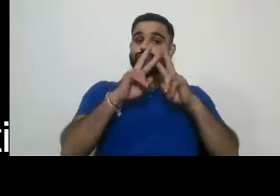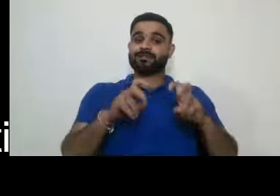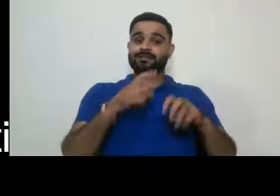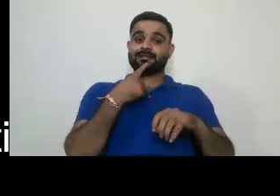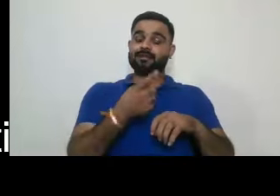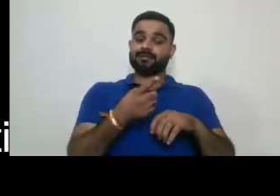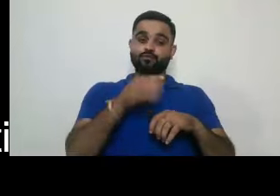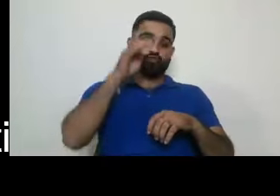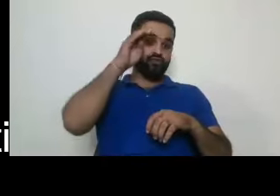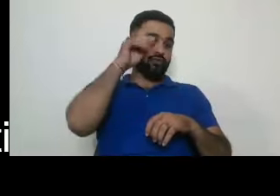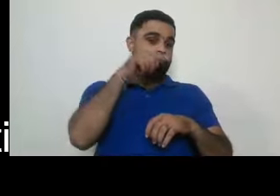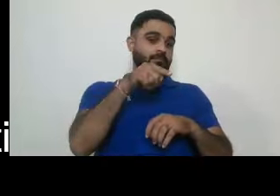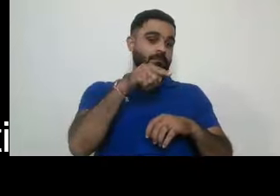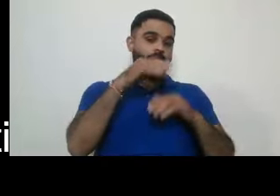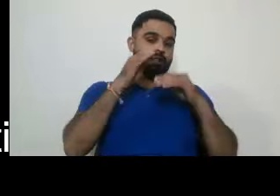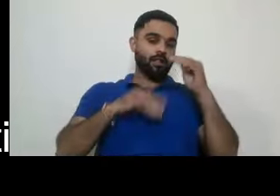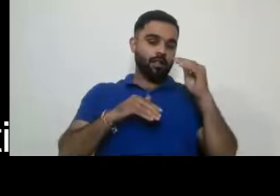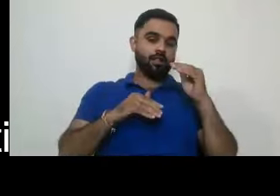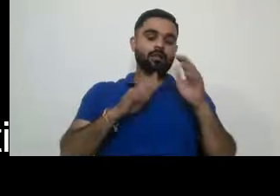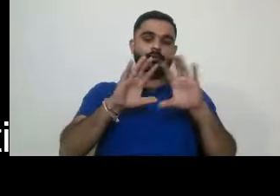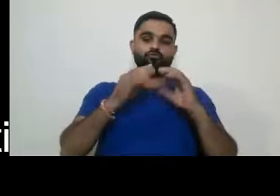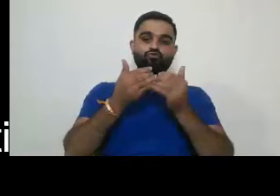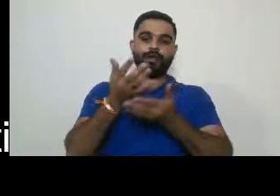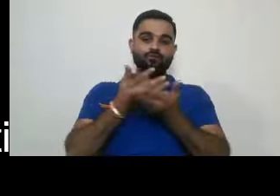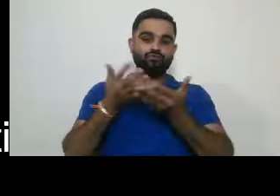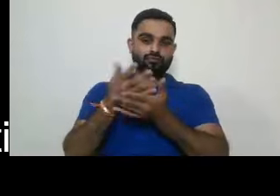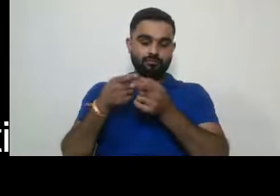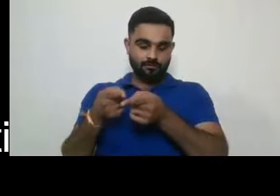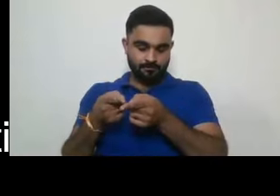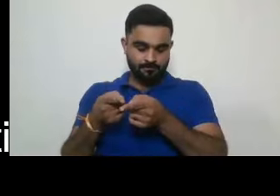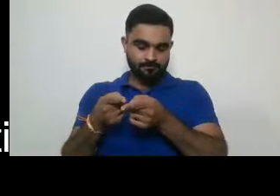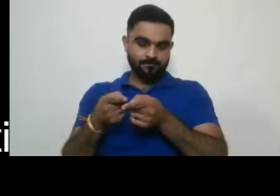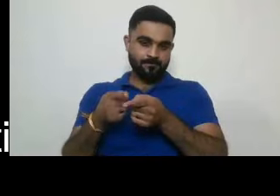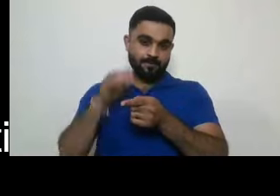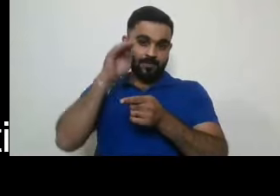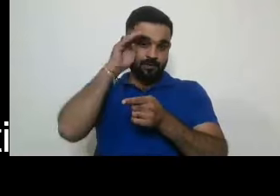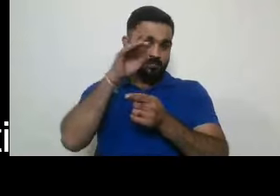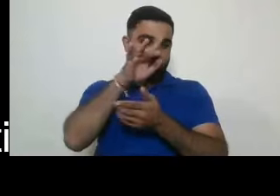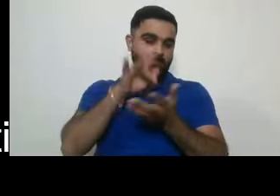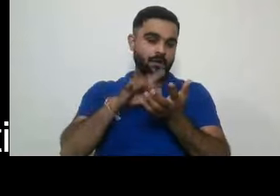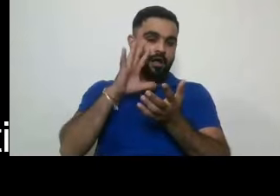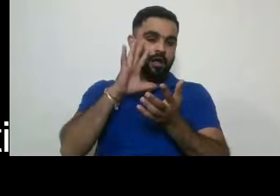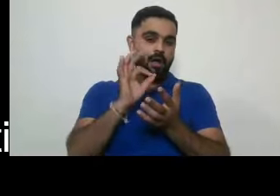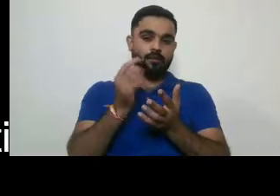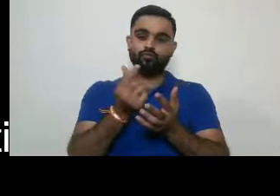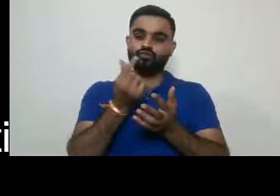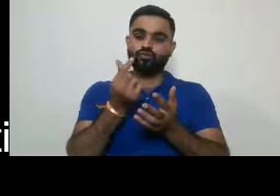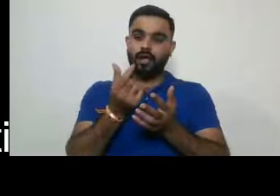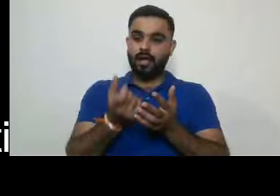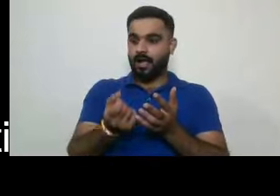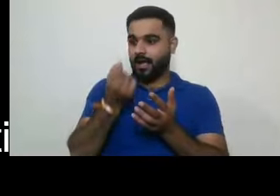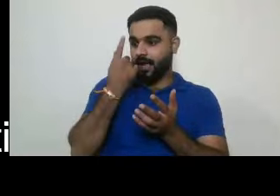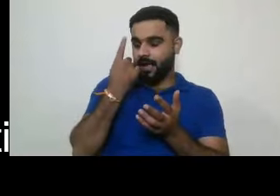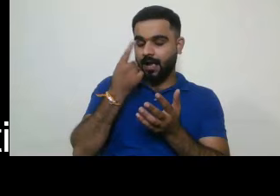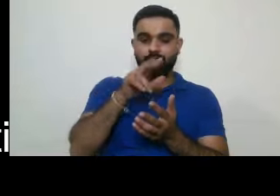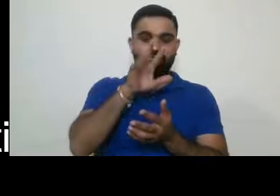that listening is very less done in the classroom. So, but listening plays a major role in understanding